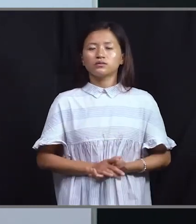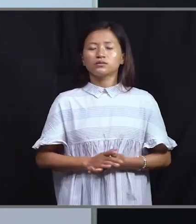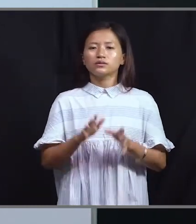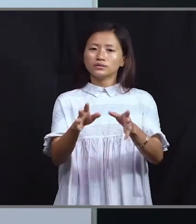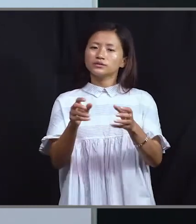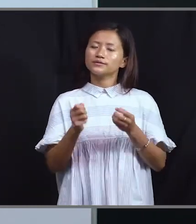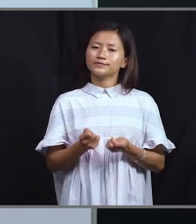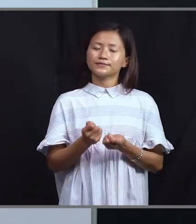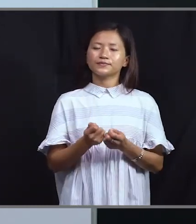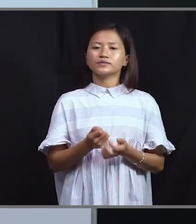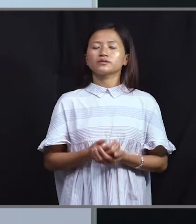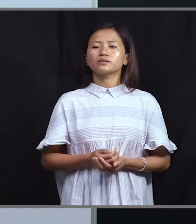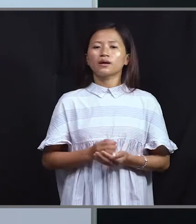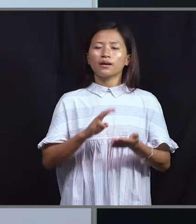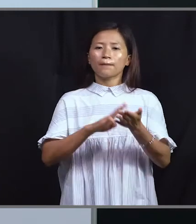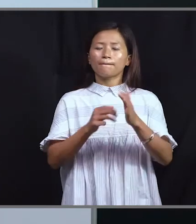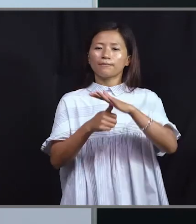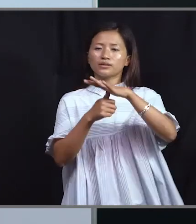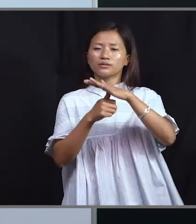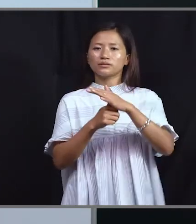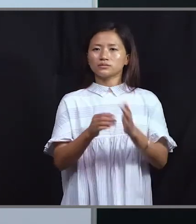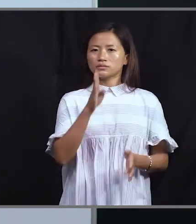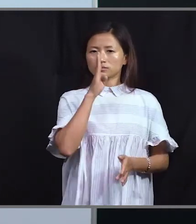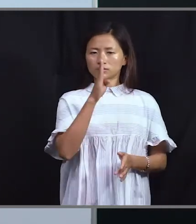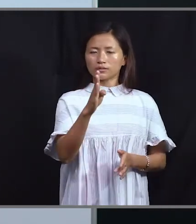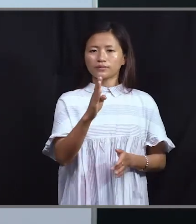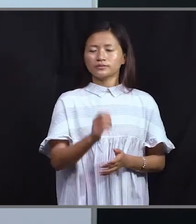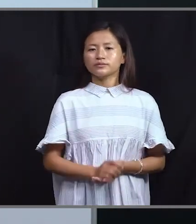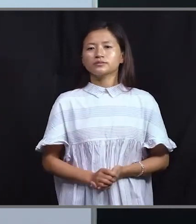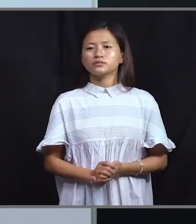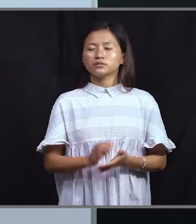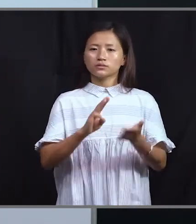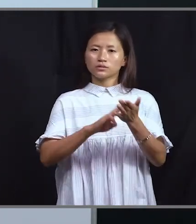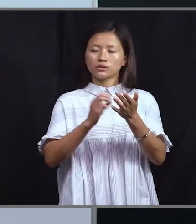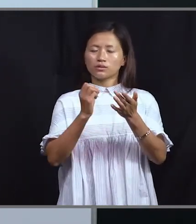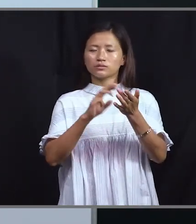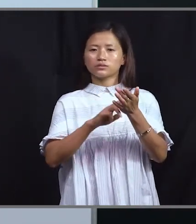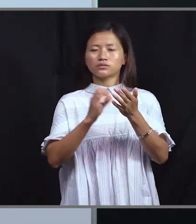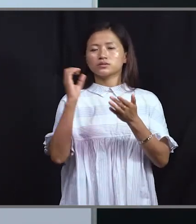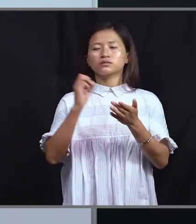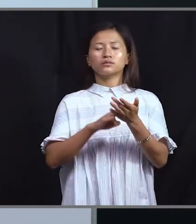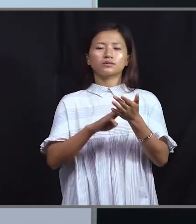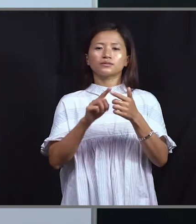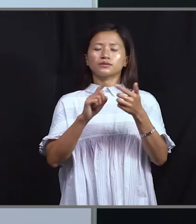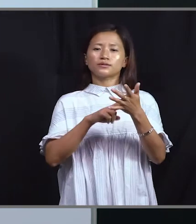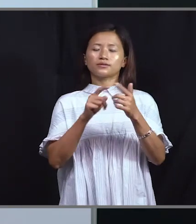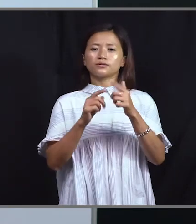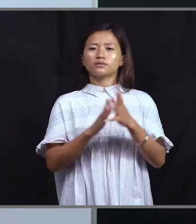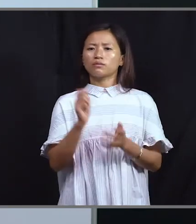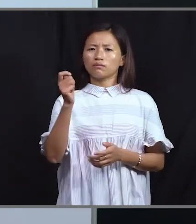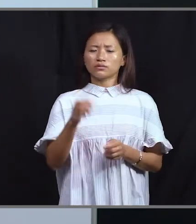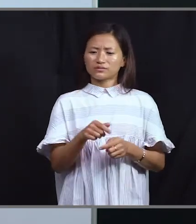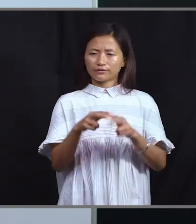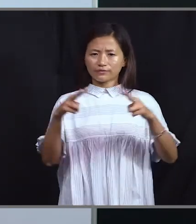an organizational objective, the managers have to give a common direction, okay, to group efforts and the working of